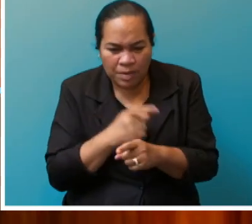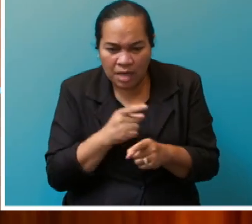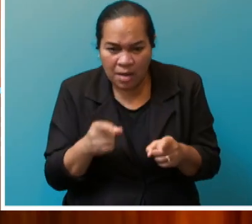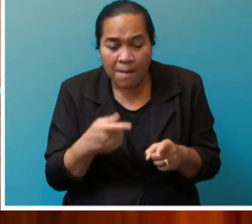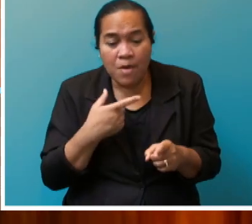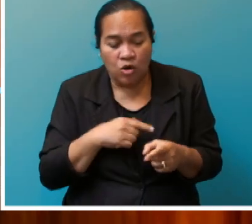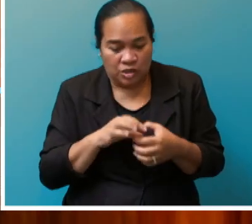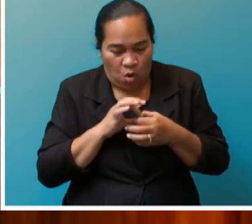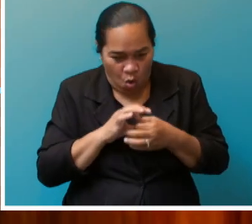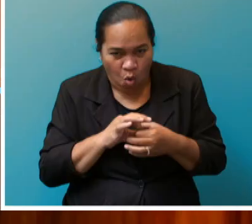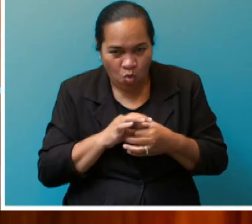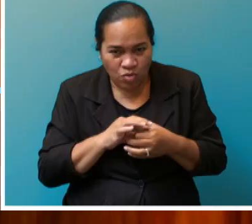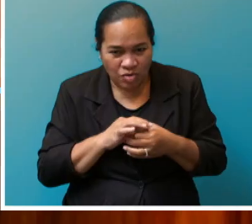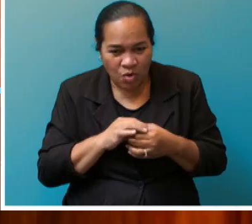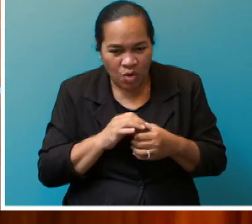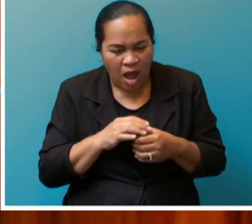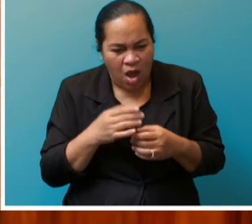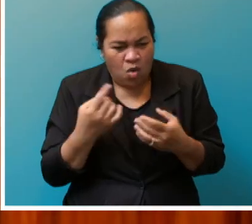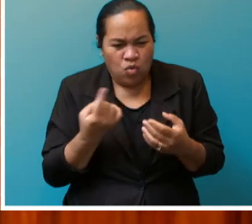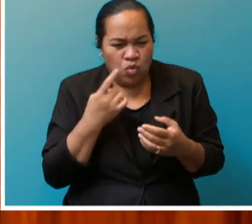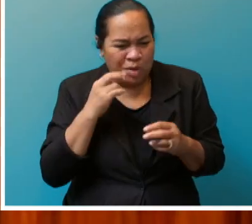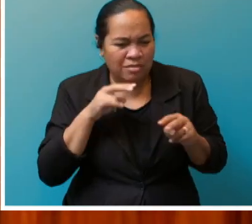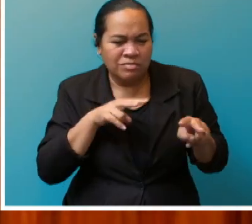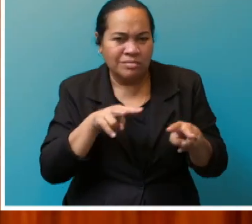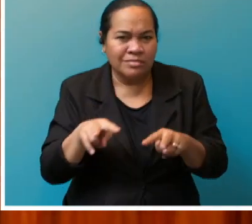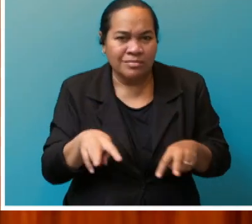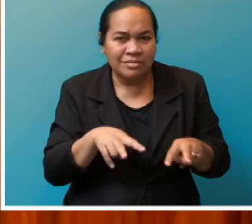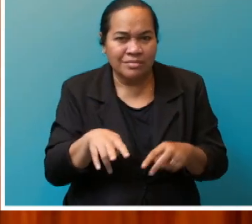our own? How will it be governed?